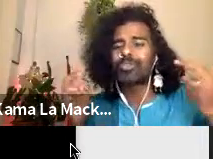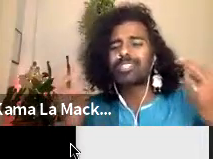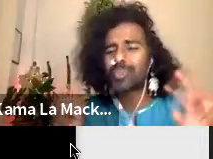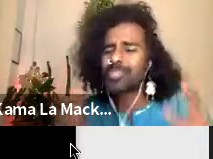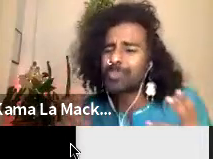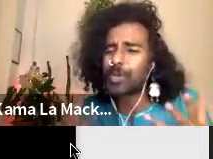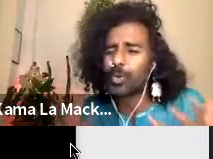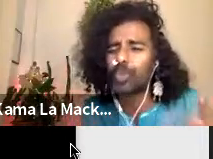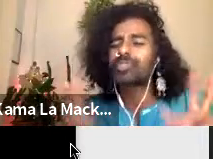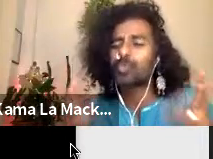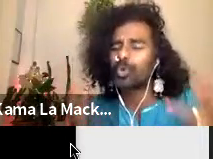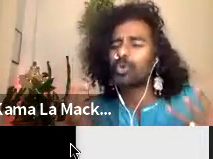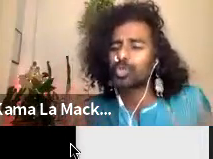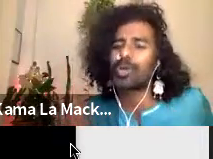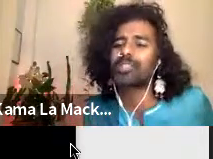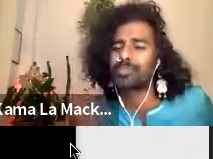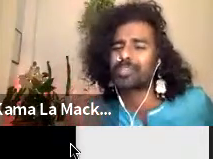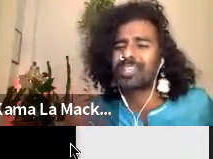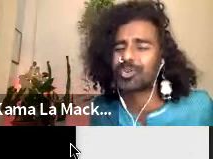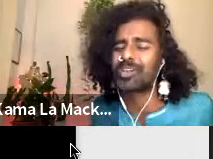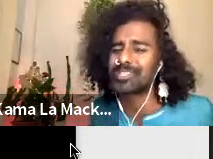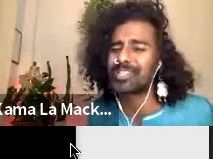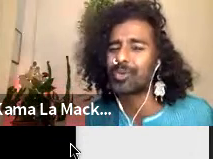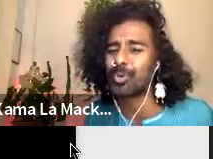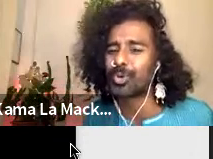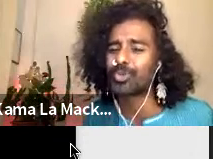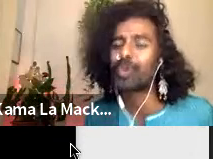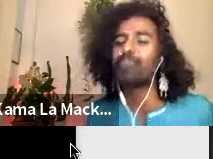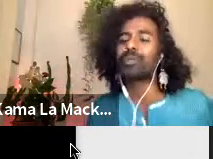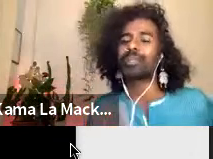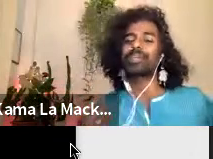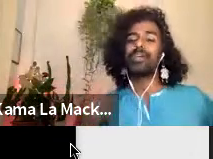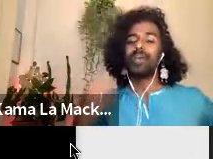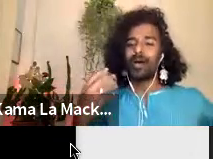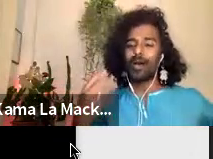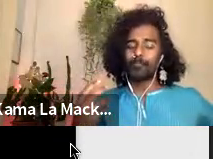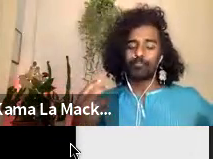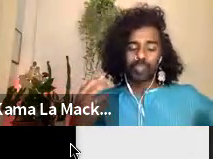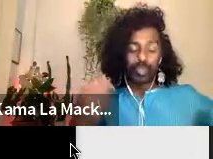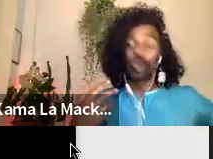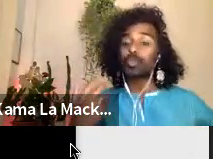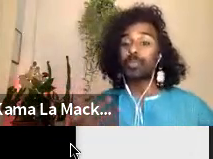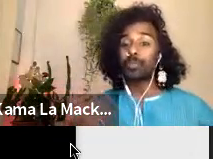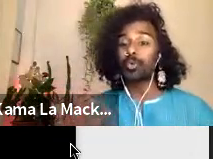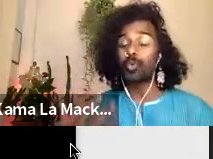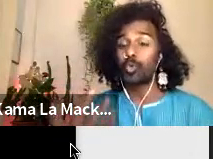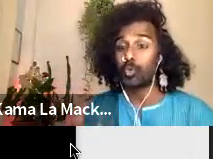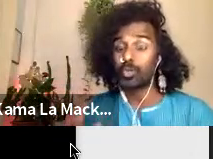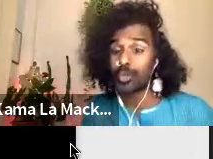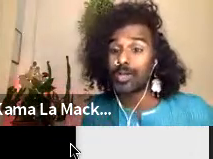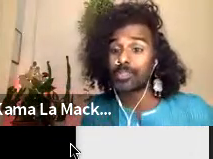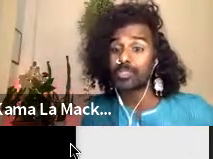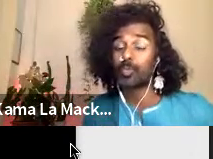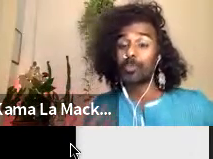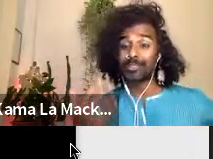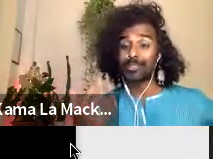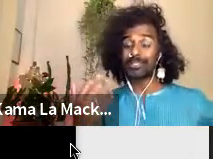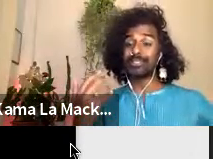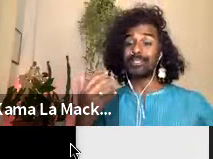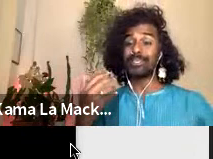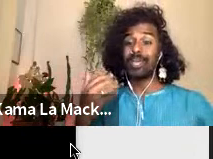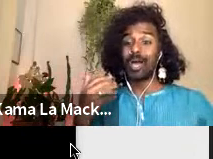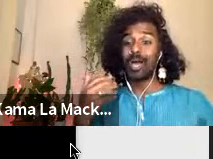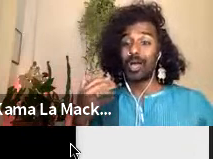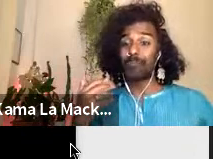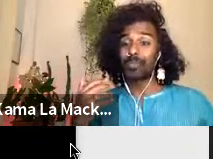you know, I'm using trans between quotes, quote unquote trans, because like trans is like a modern term, but like, you know, so people who were trans were